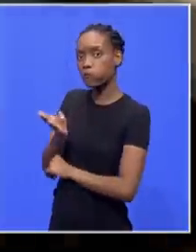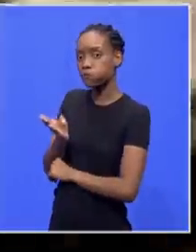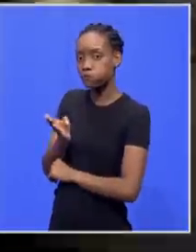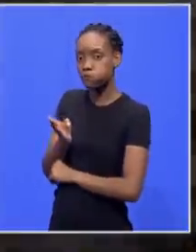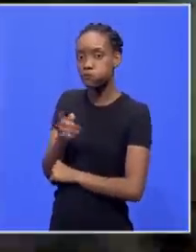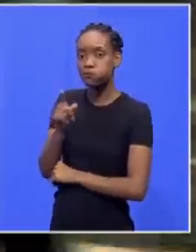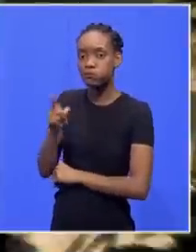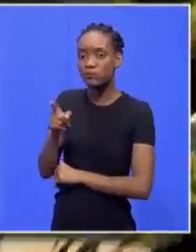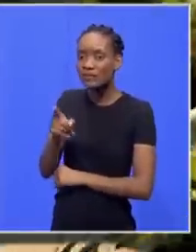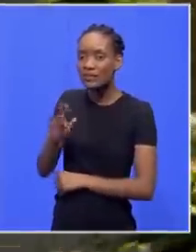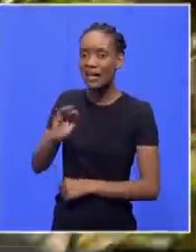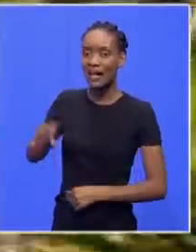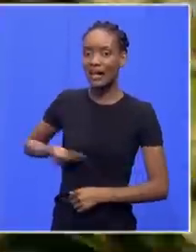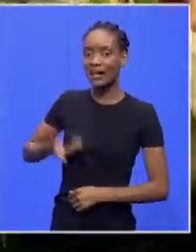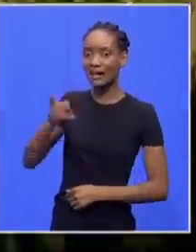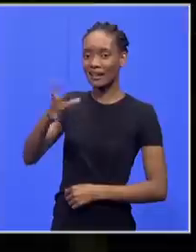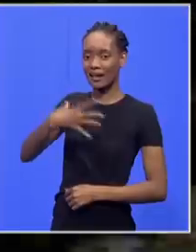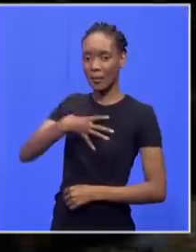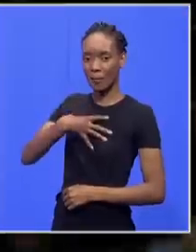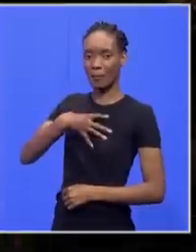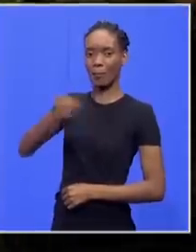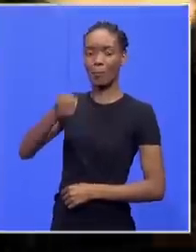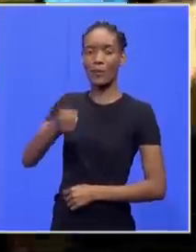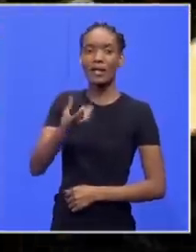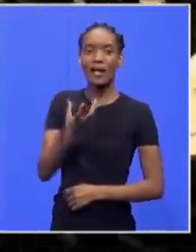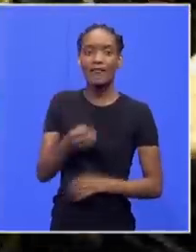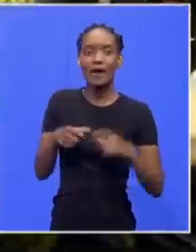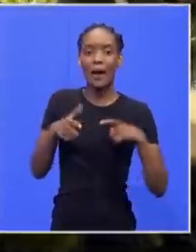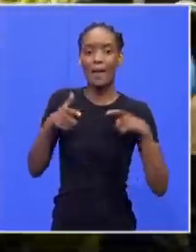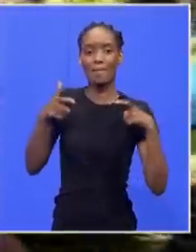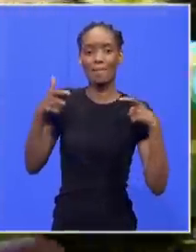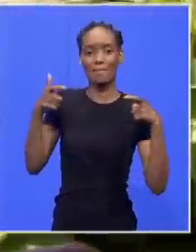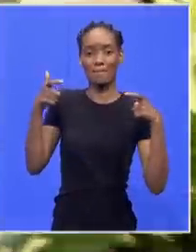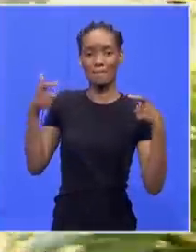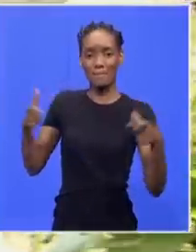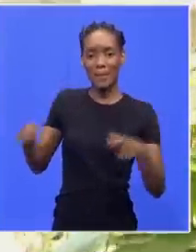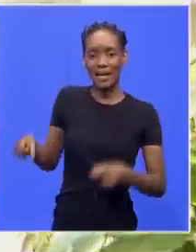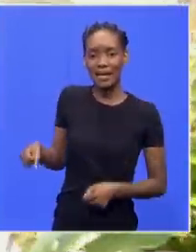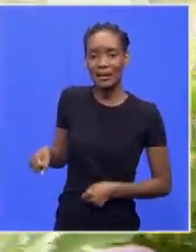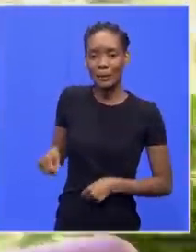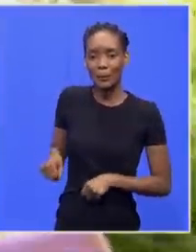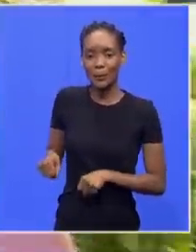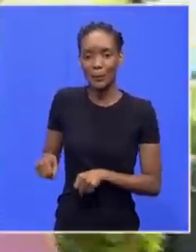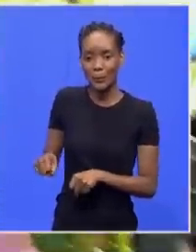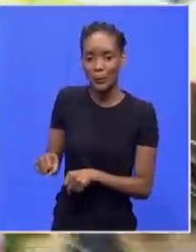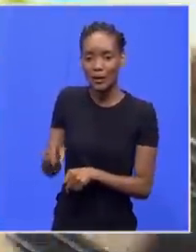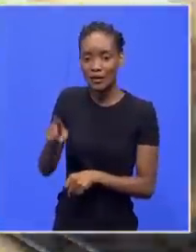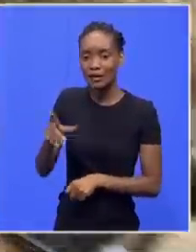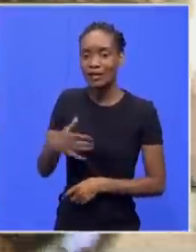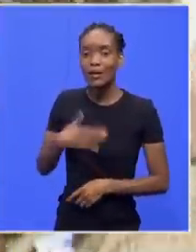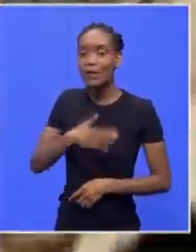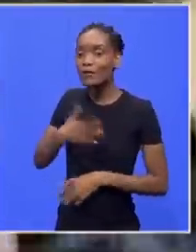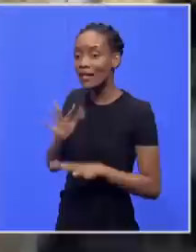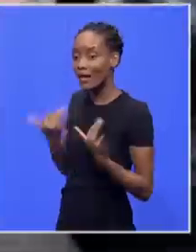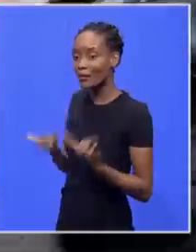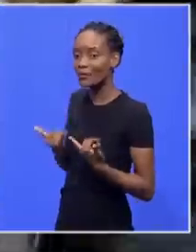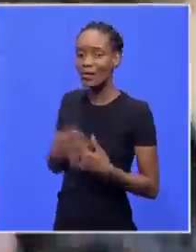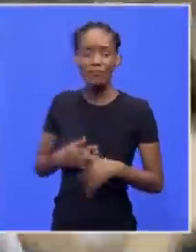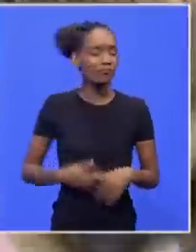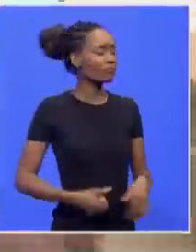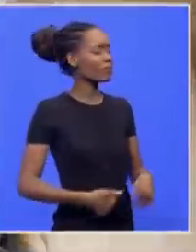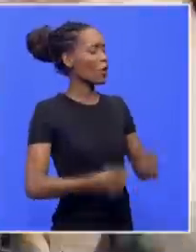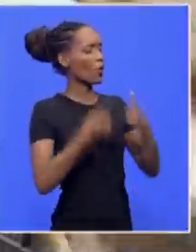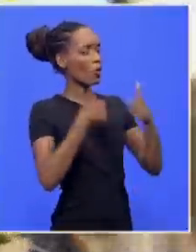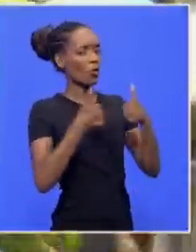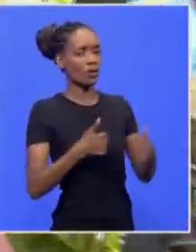very fierce. You can see this big suitcase that she's pushing. Teresa, how are you feeling this morning? Very good. Very